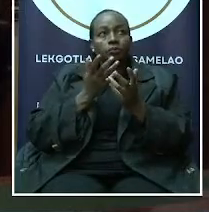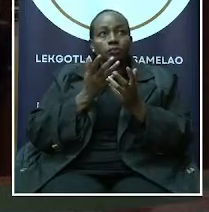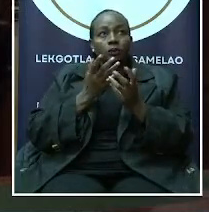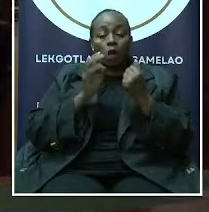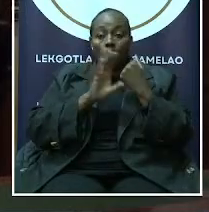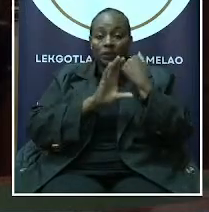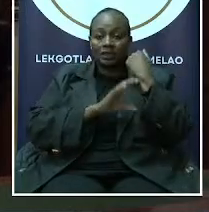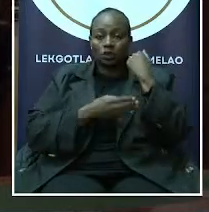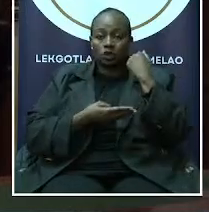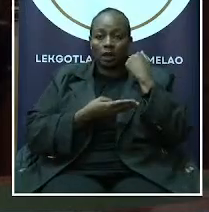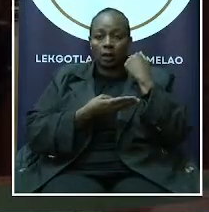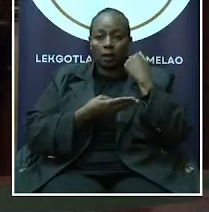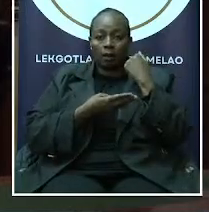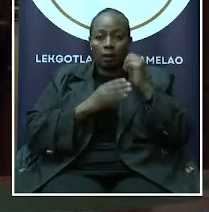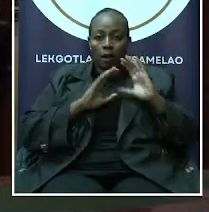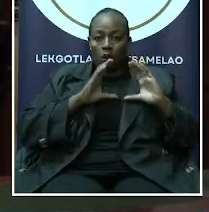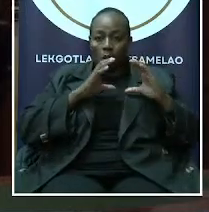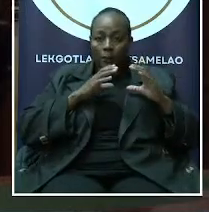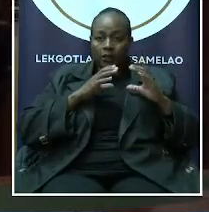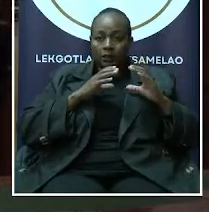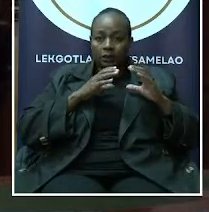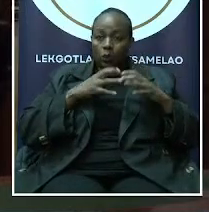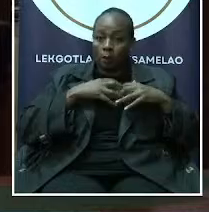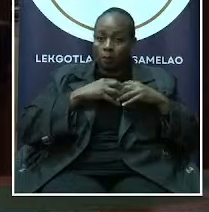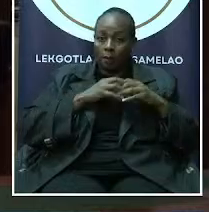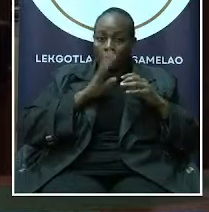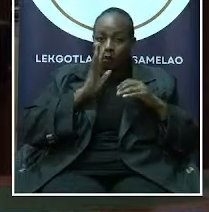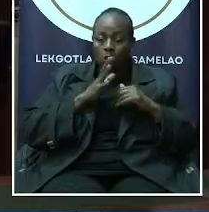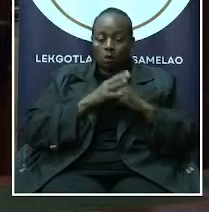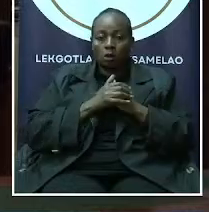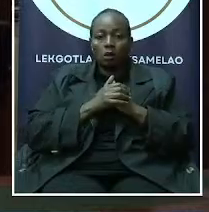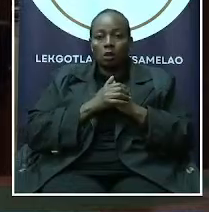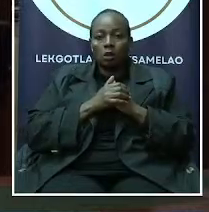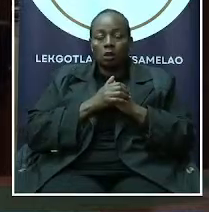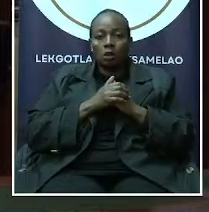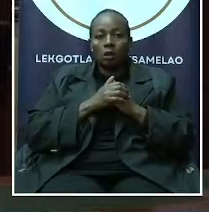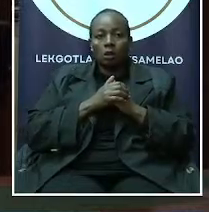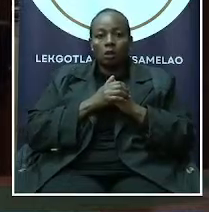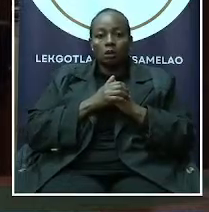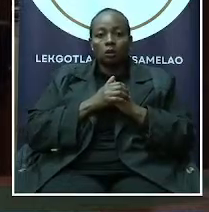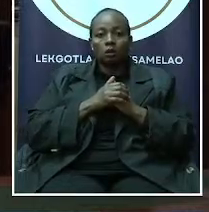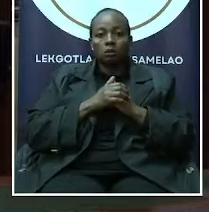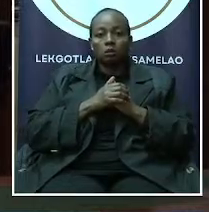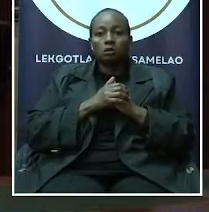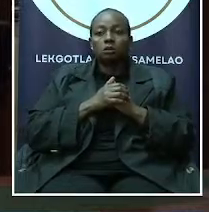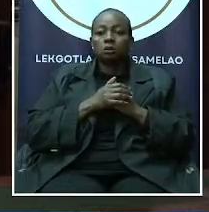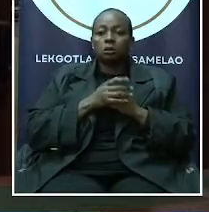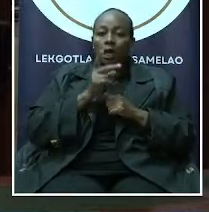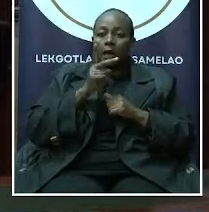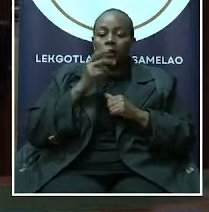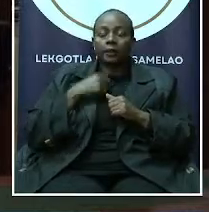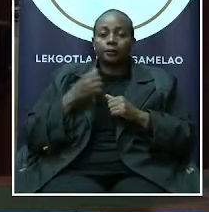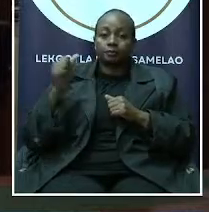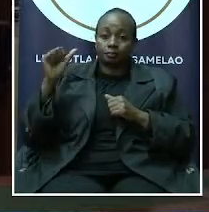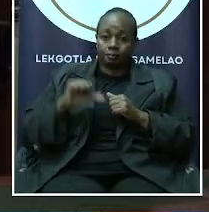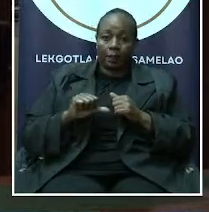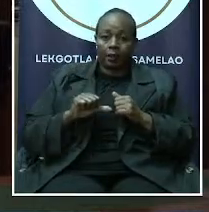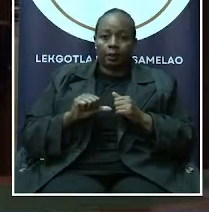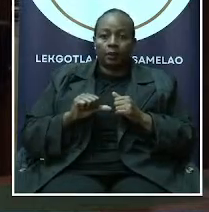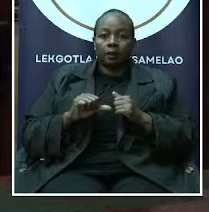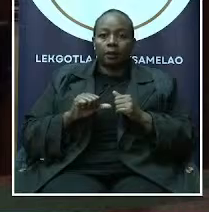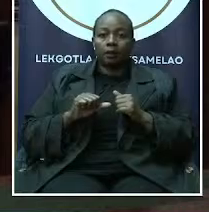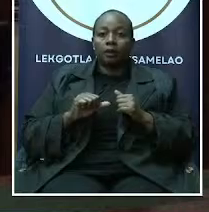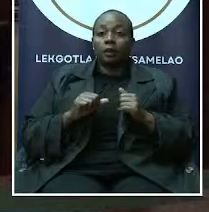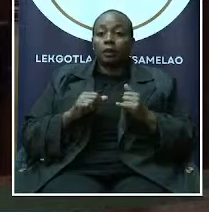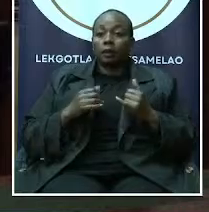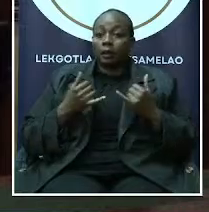constitution of portfolio committees. And then back to House issues, we are